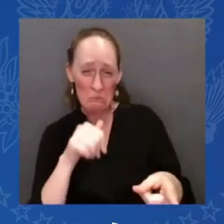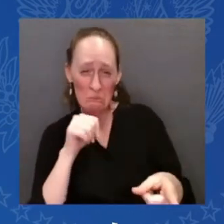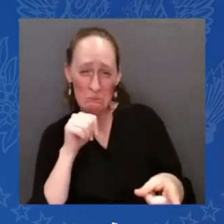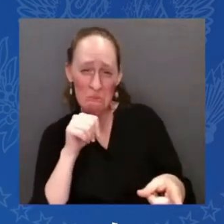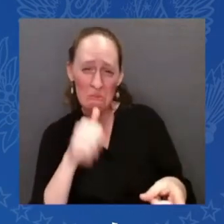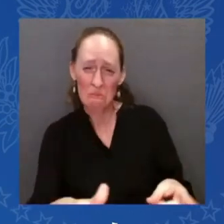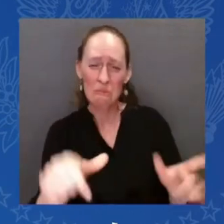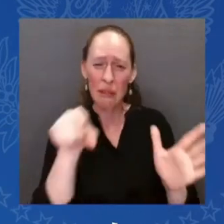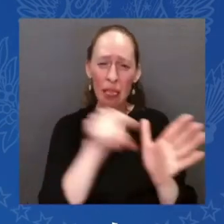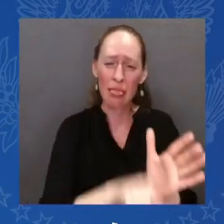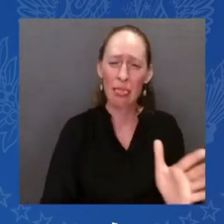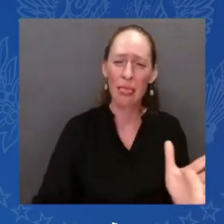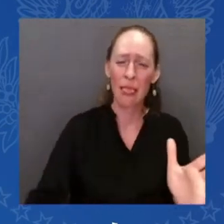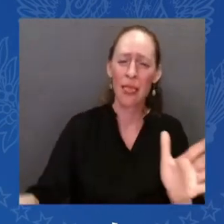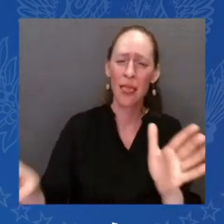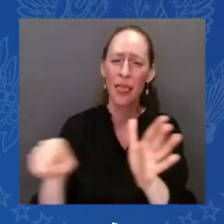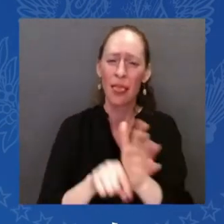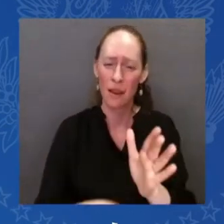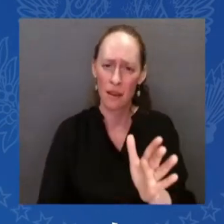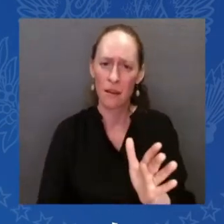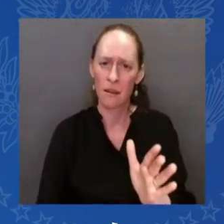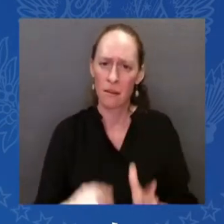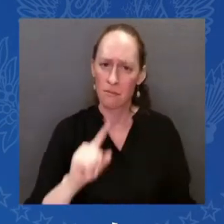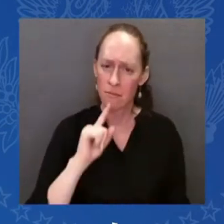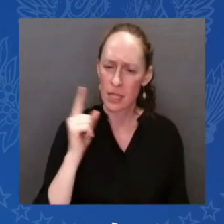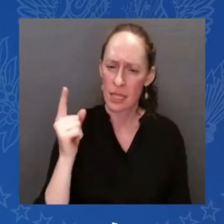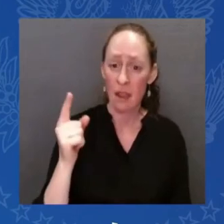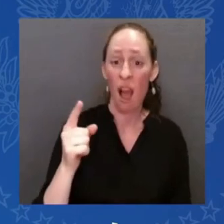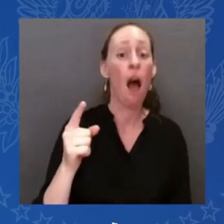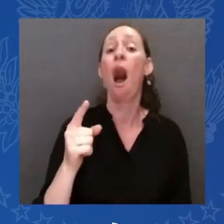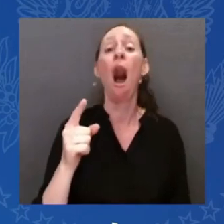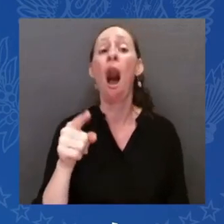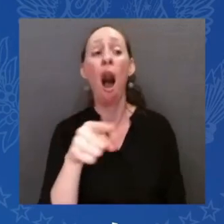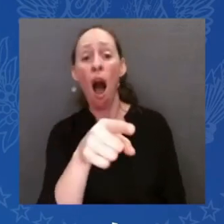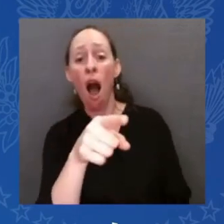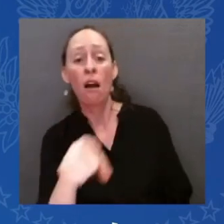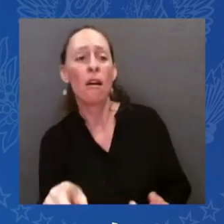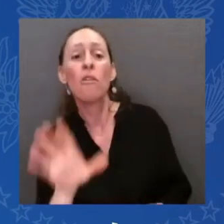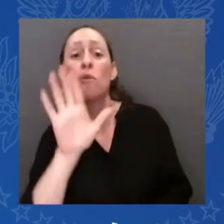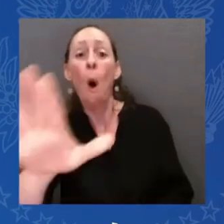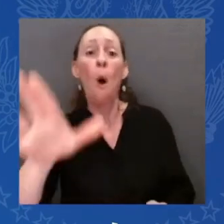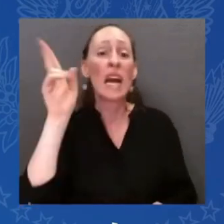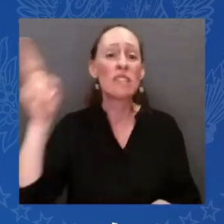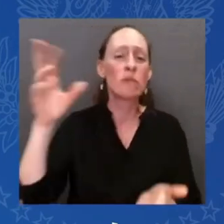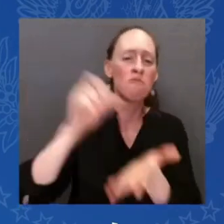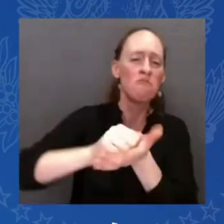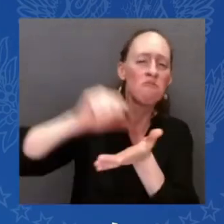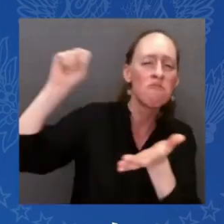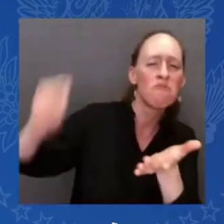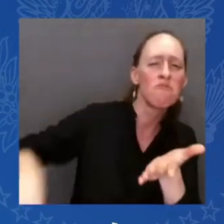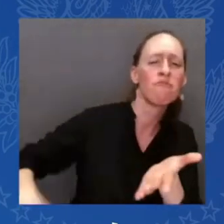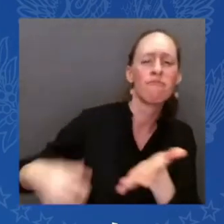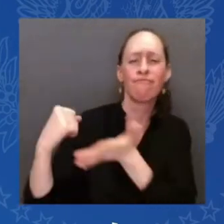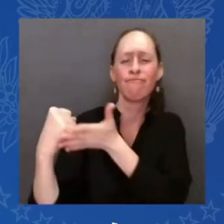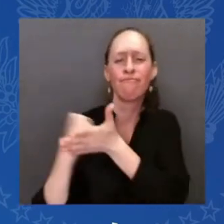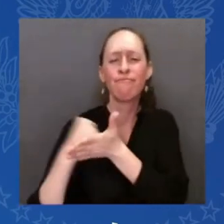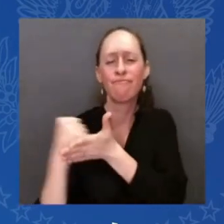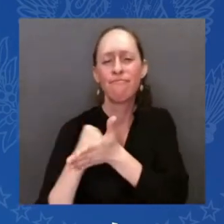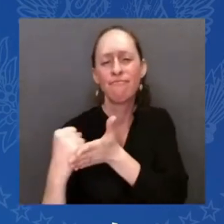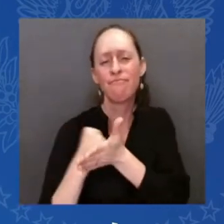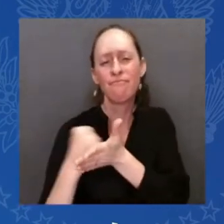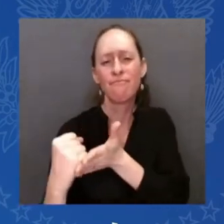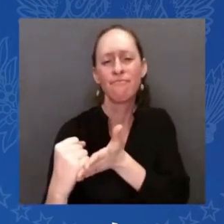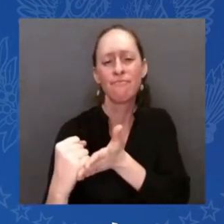history and contributions of the community. It's outrageous. We have to speak out. My dad used to use an expression that came from his